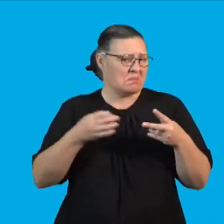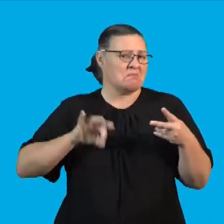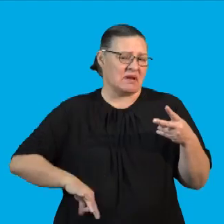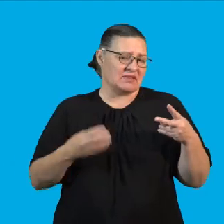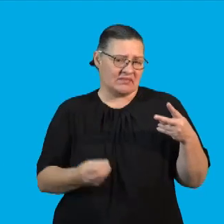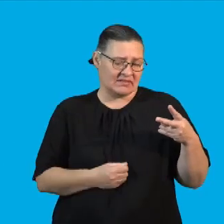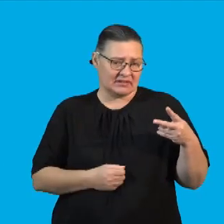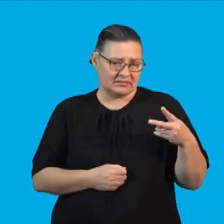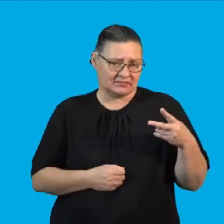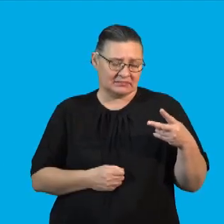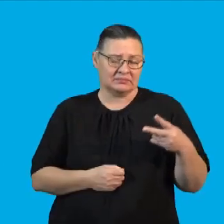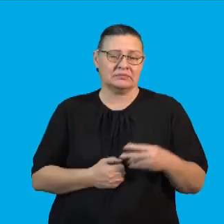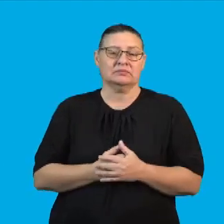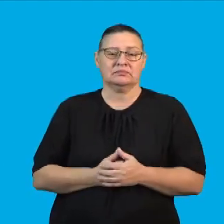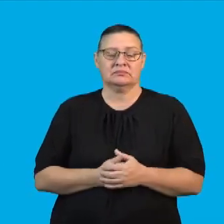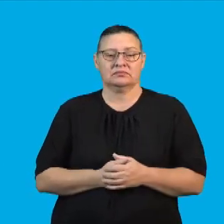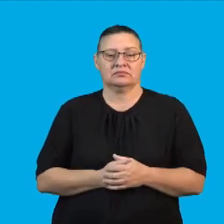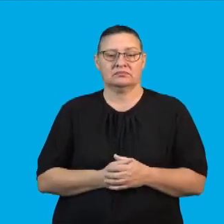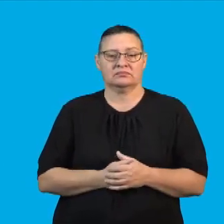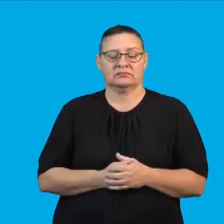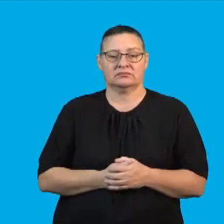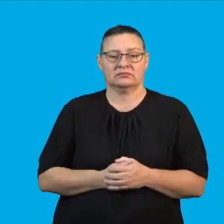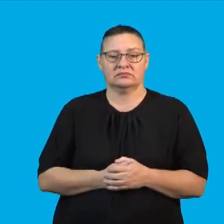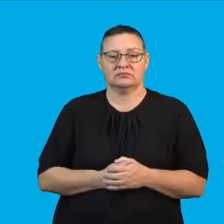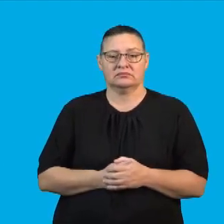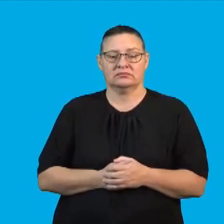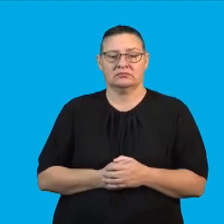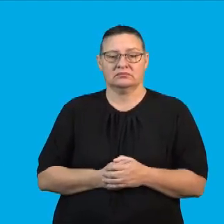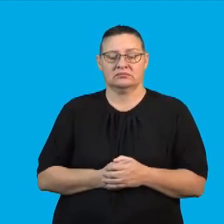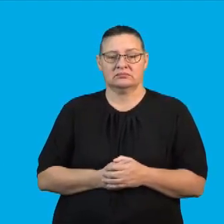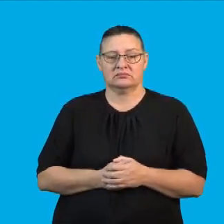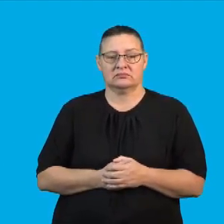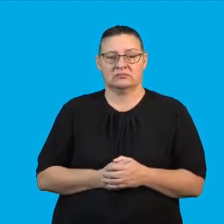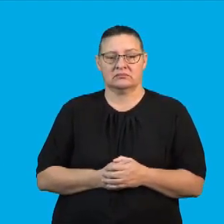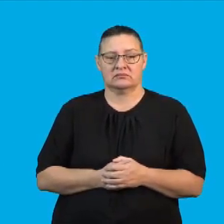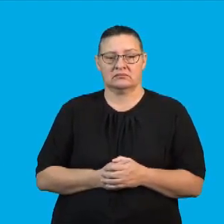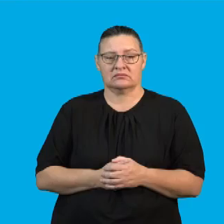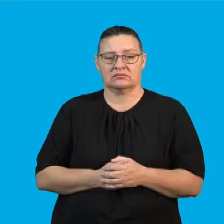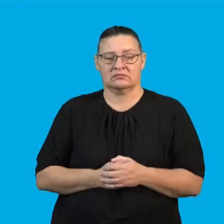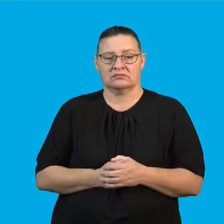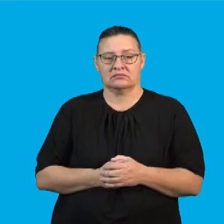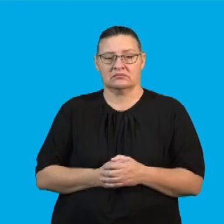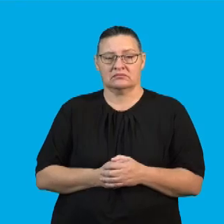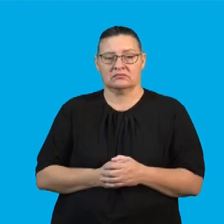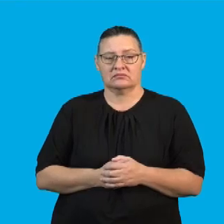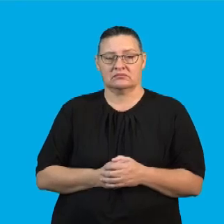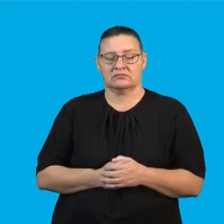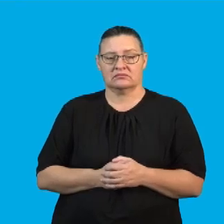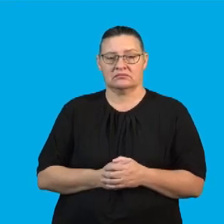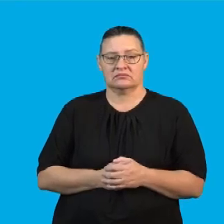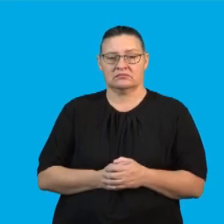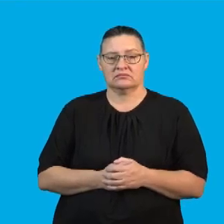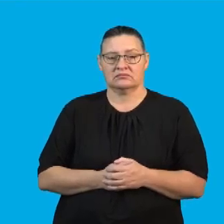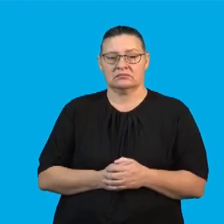Two advantages here. They can run away from danger, the predators that we mentioned earlier on, and they can also